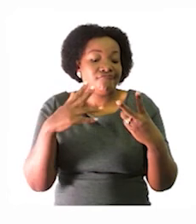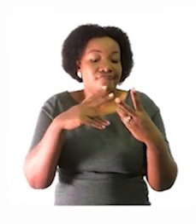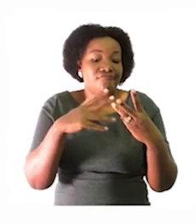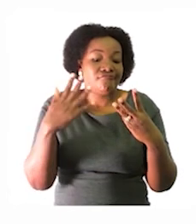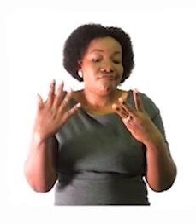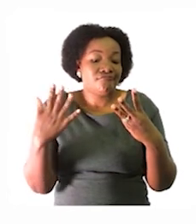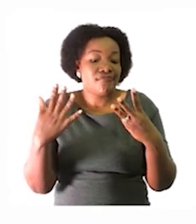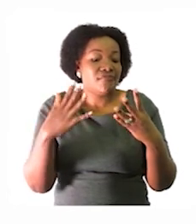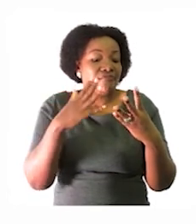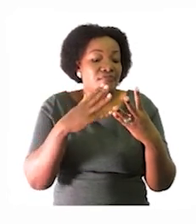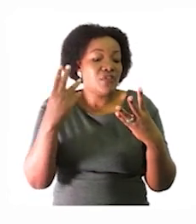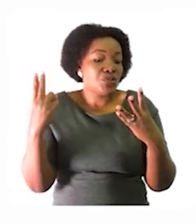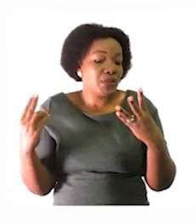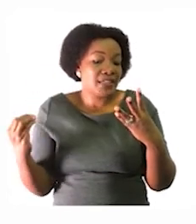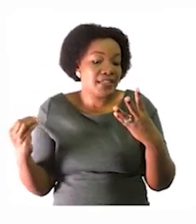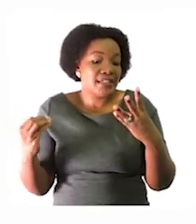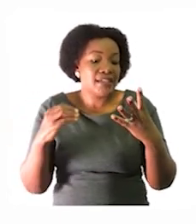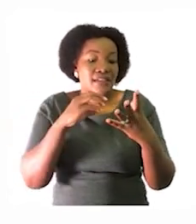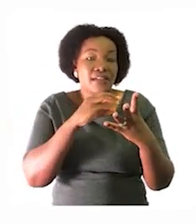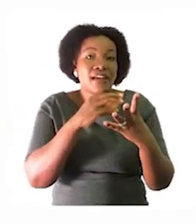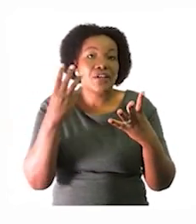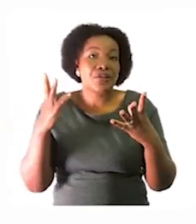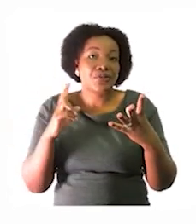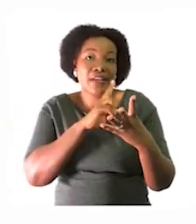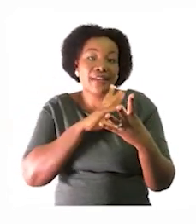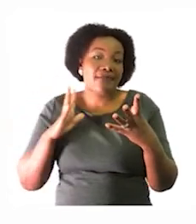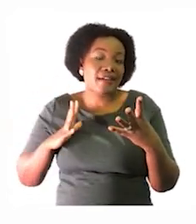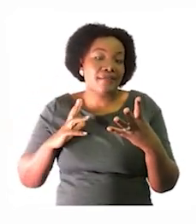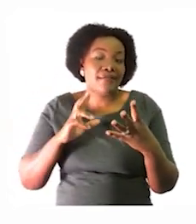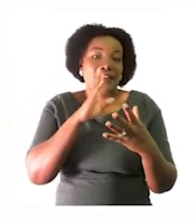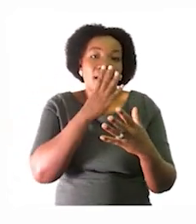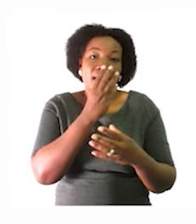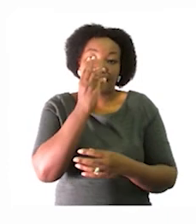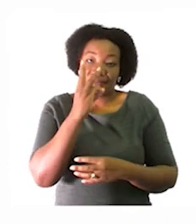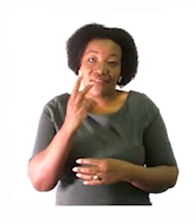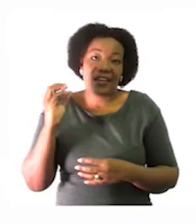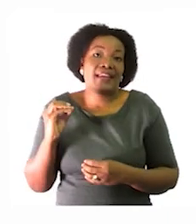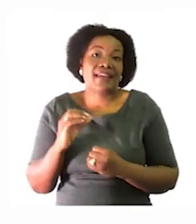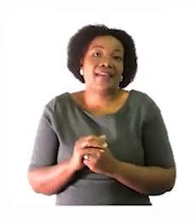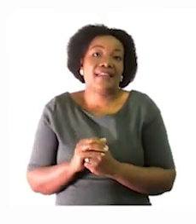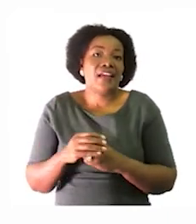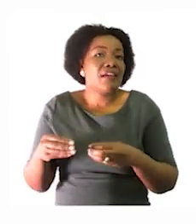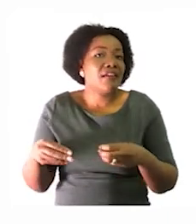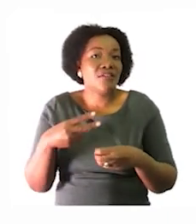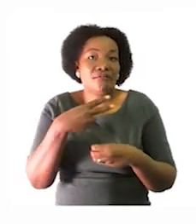10, 15, 20, 25, 30, which is equals to